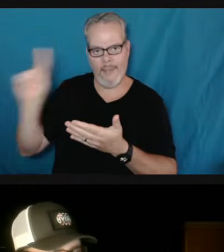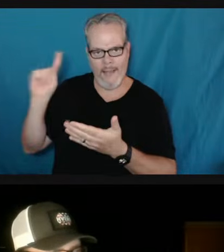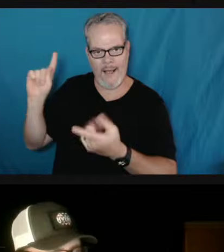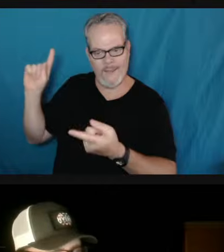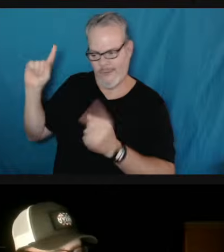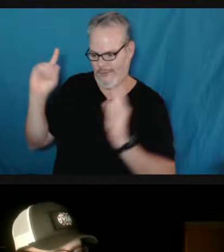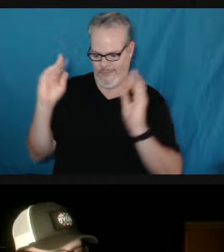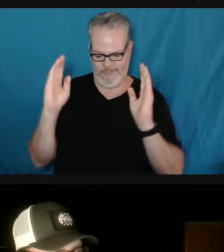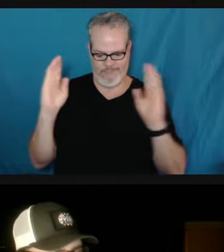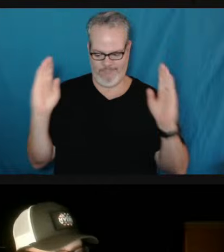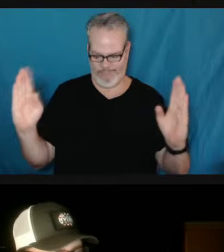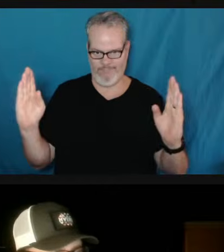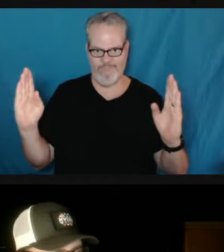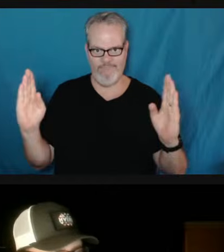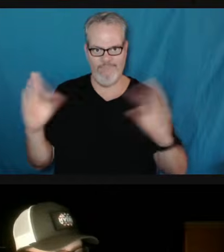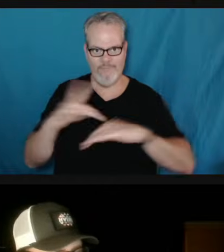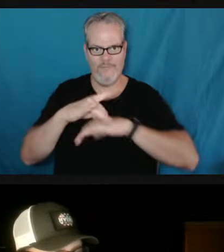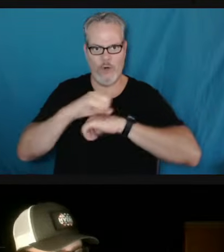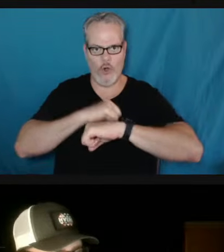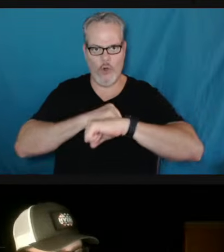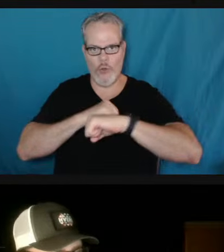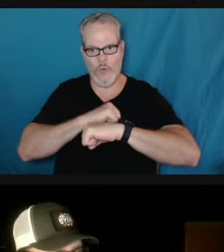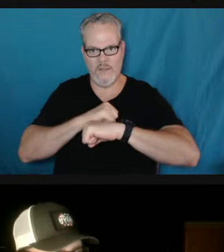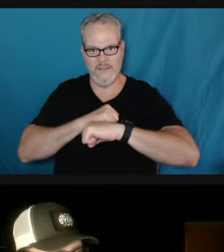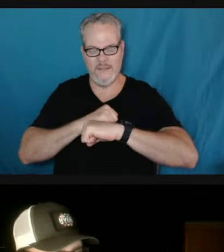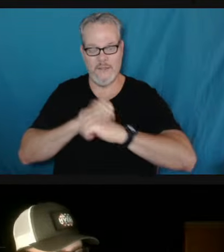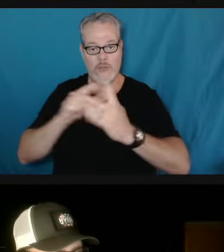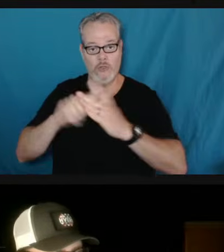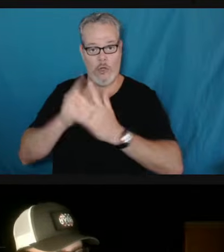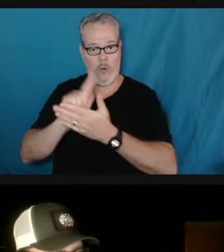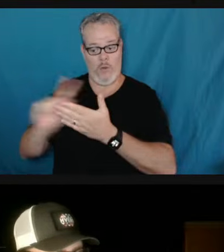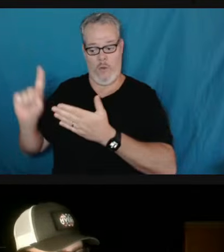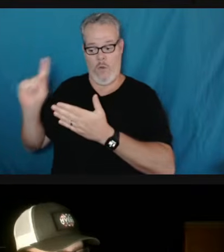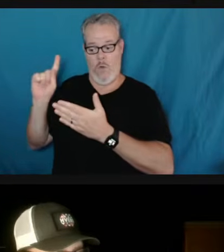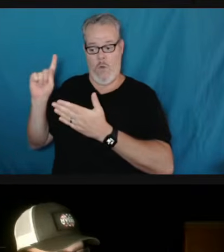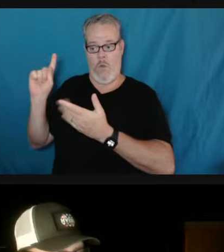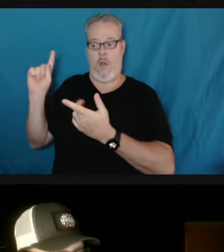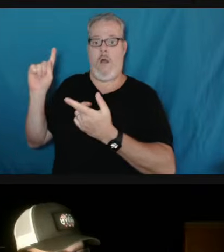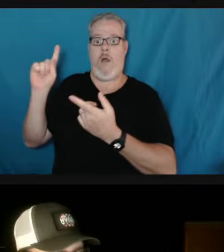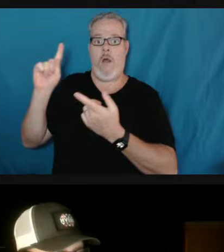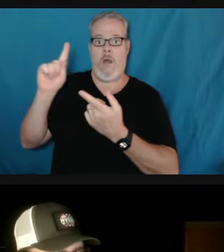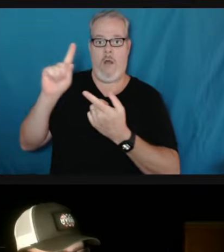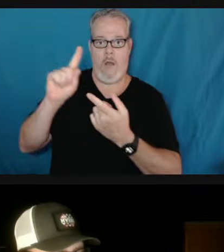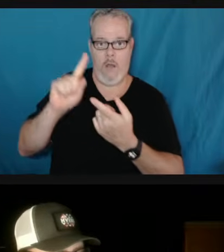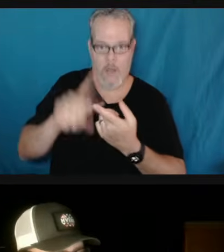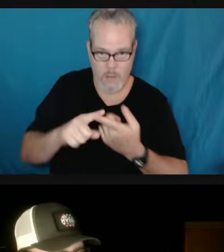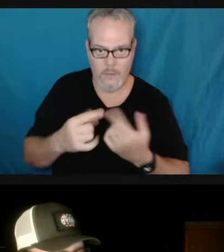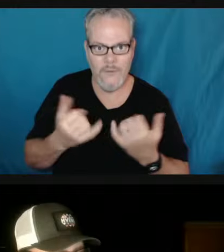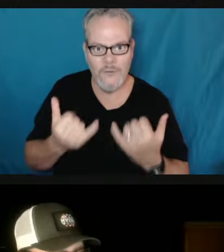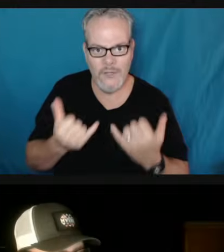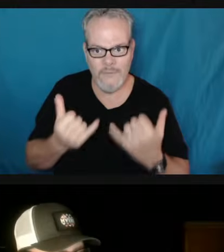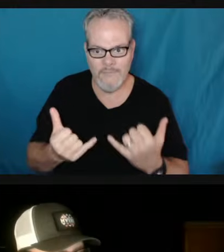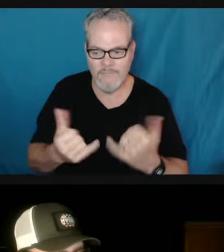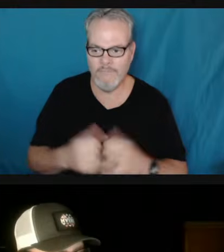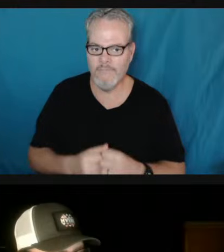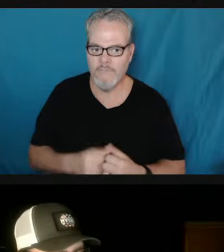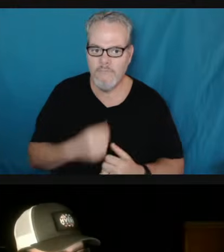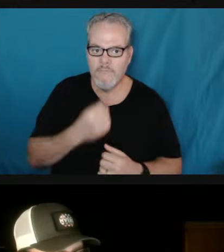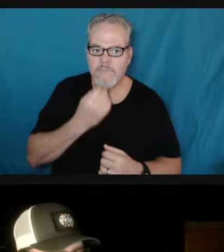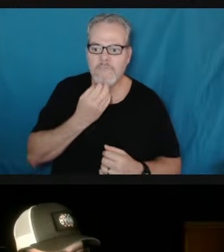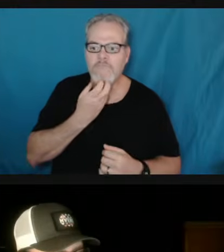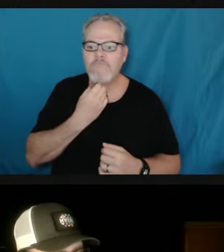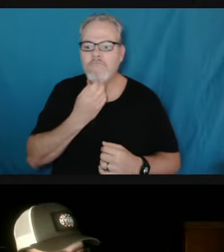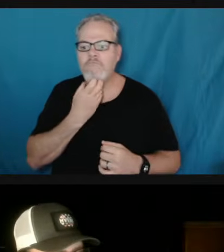a week ago to today. And we want them to be plotted by